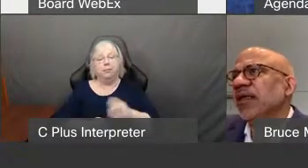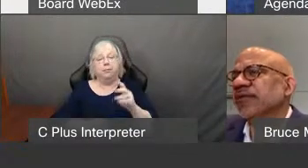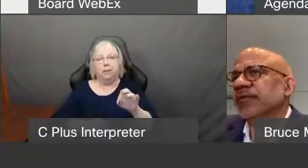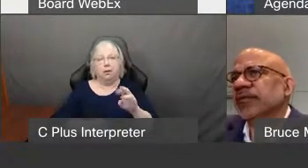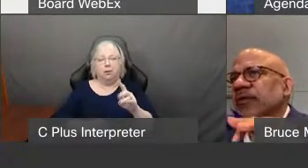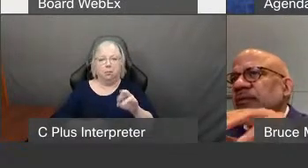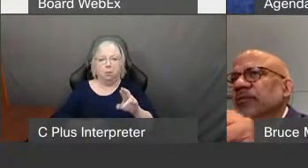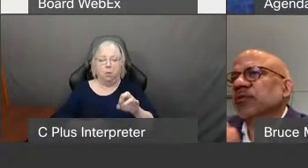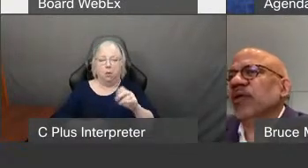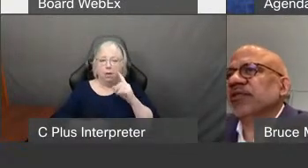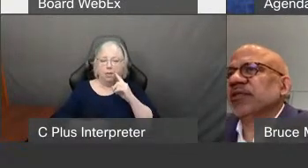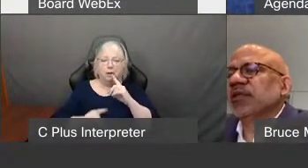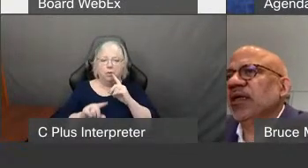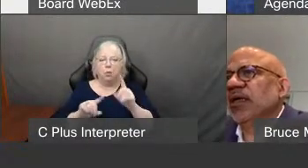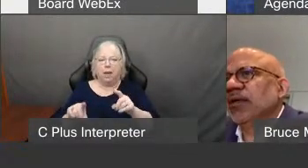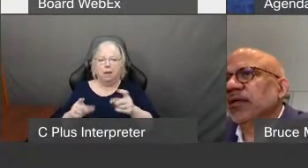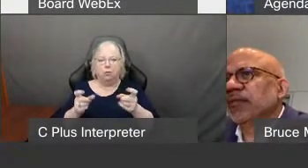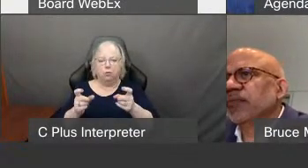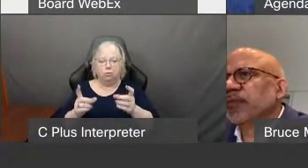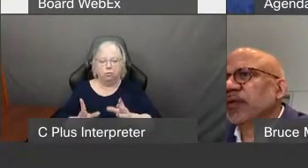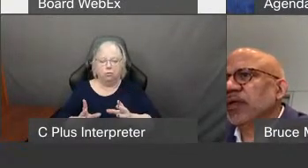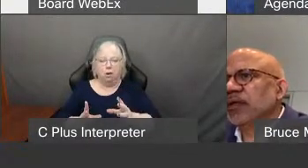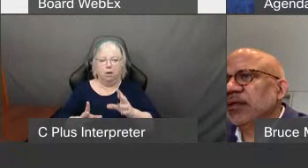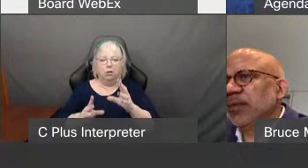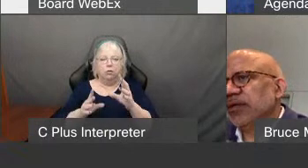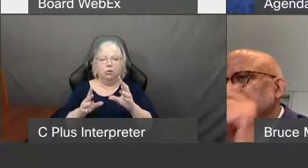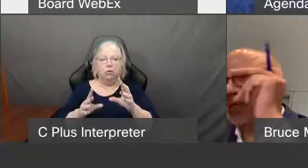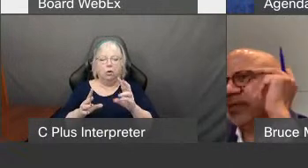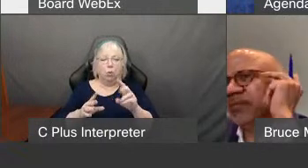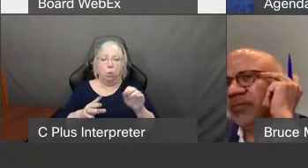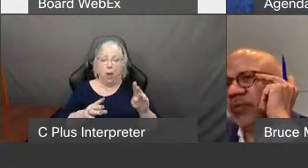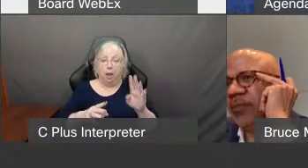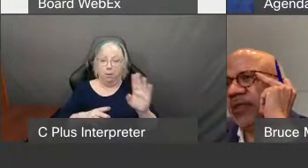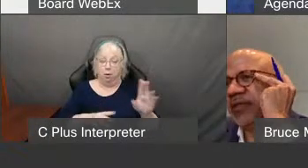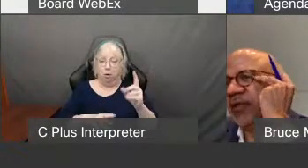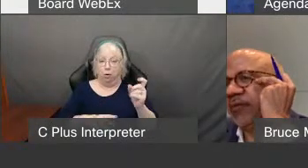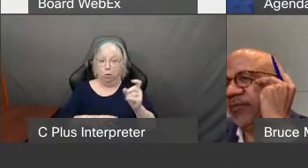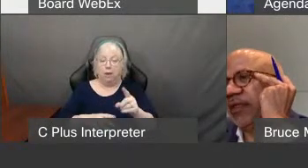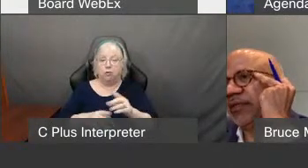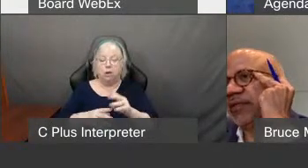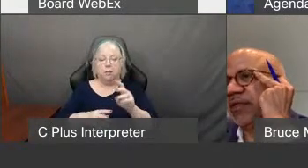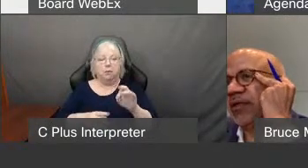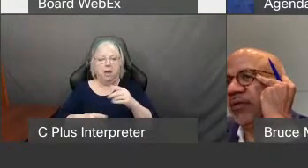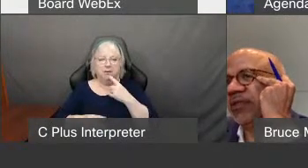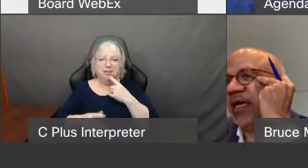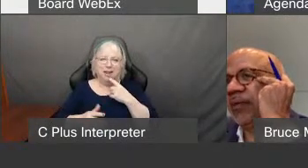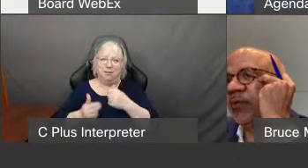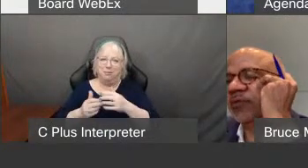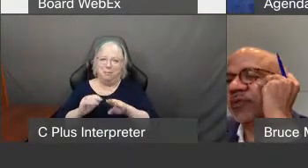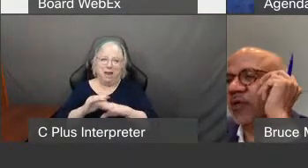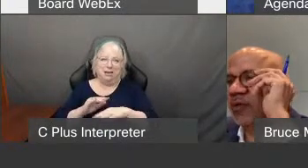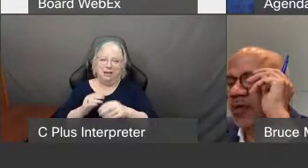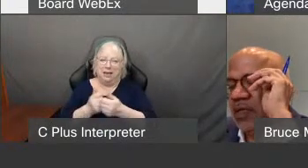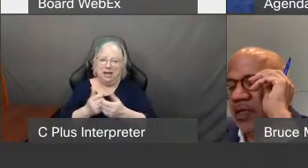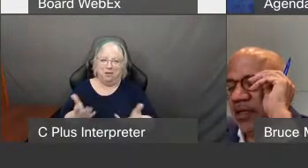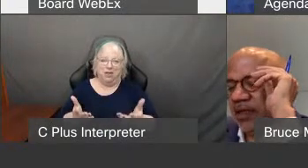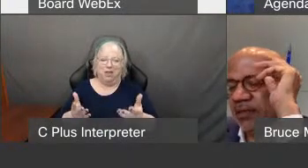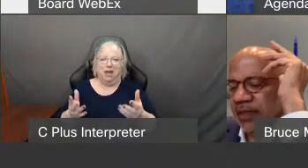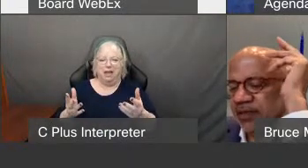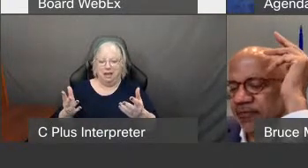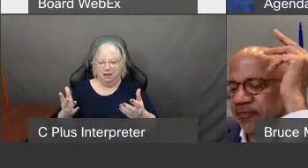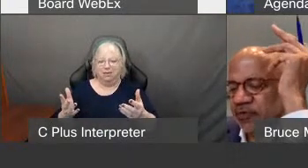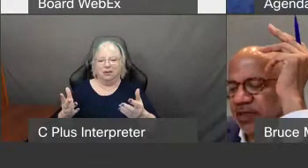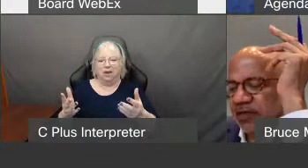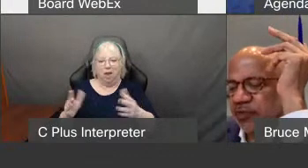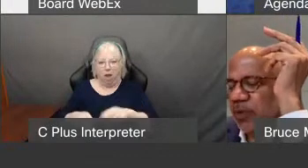I think the answer to Director Webb's question, Mayor said pretty much, you know, everything's on the table. So I